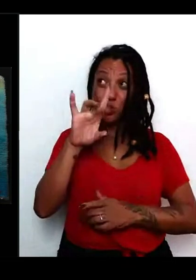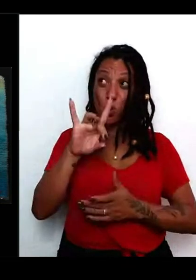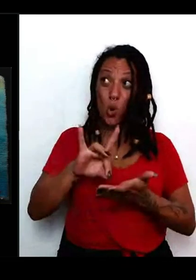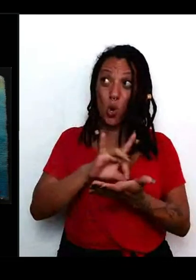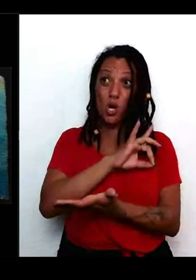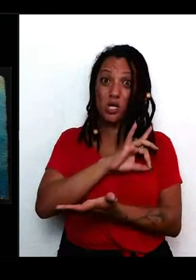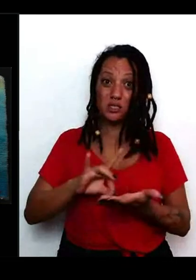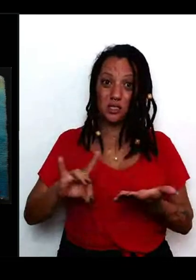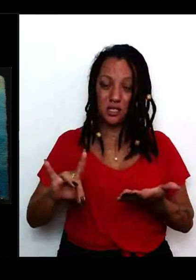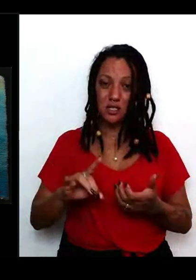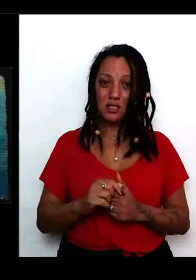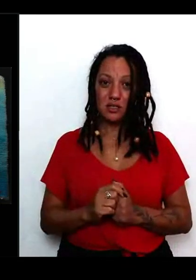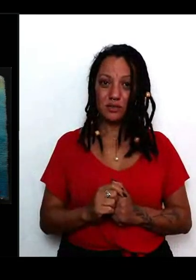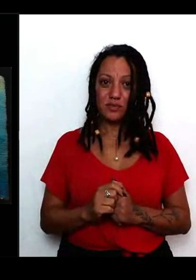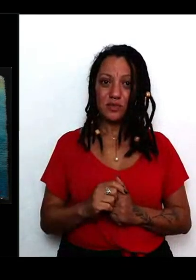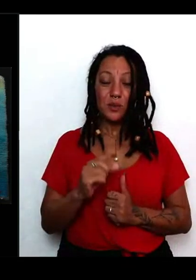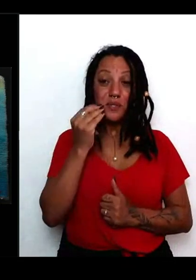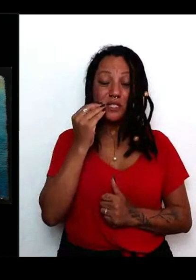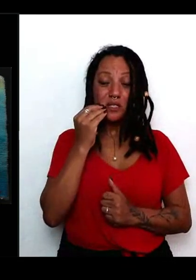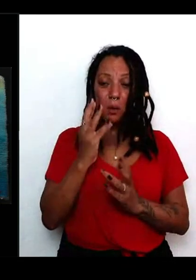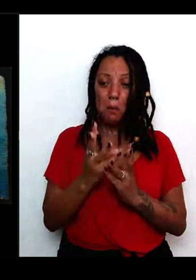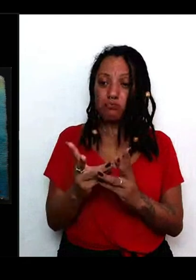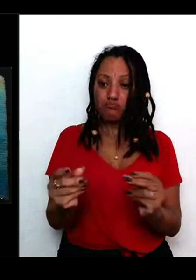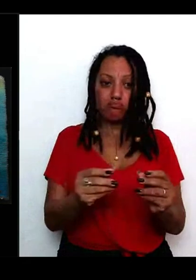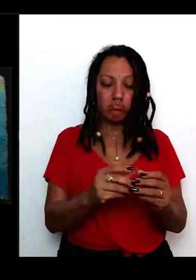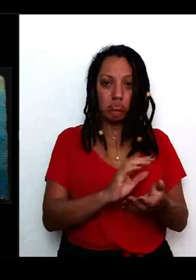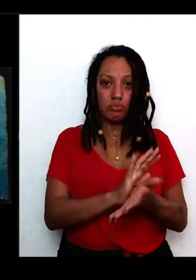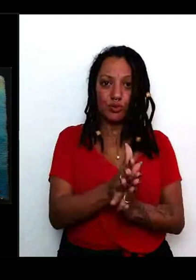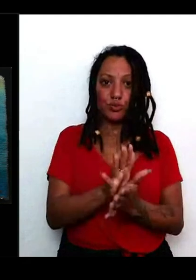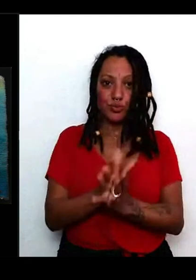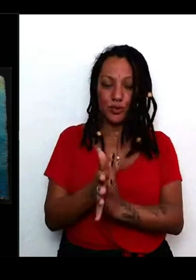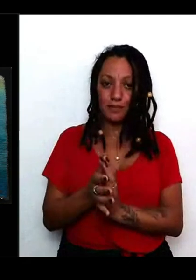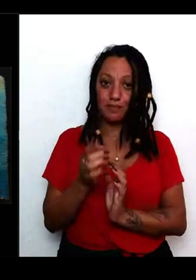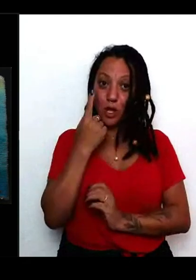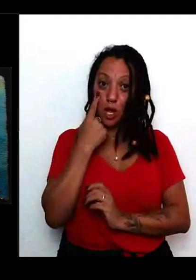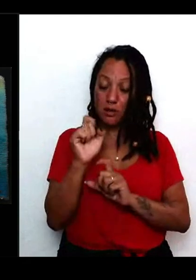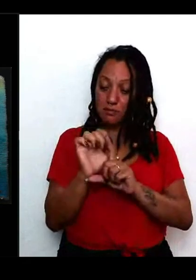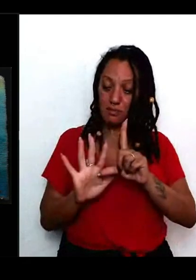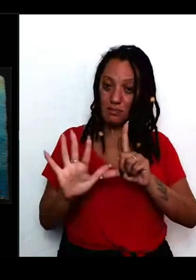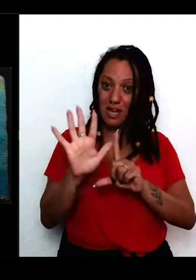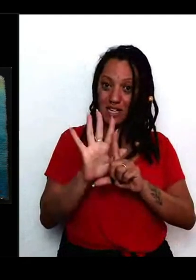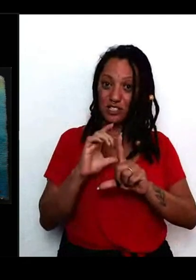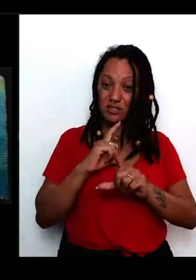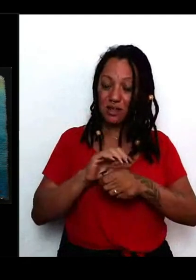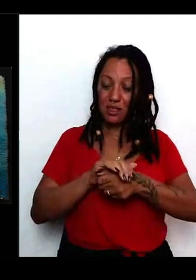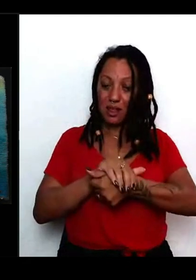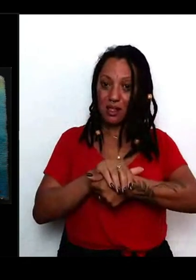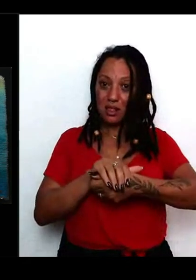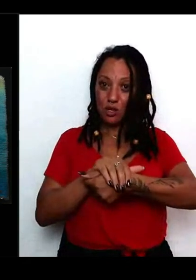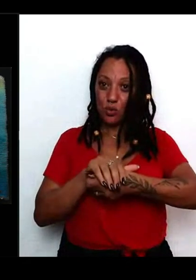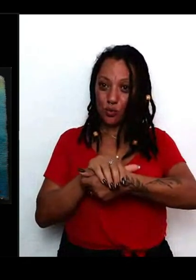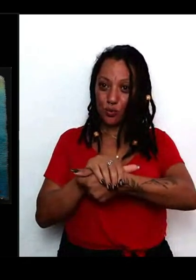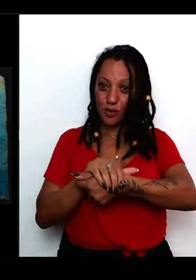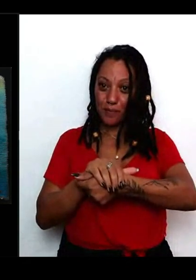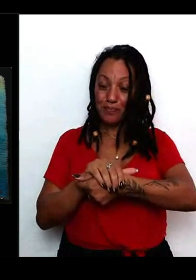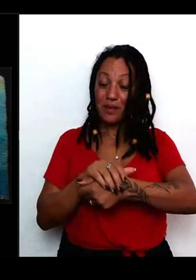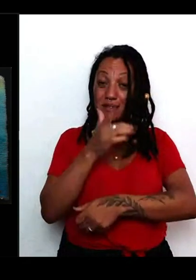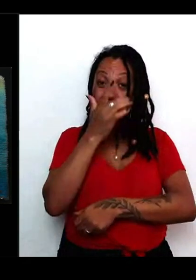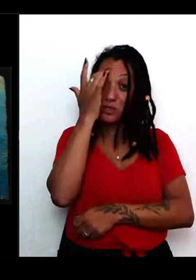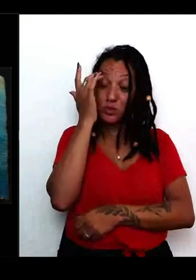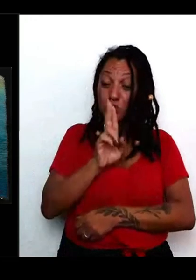example the turtle image the pesticides dumped into the waters and the oceans